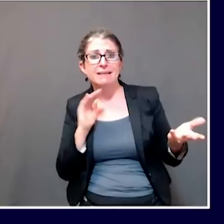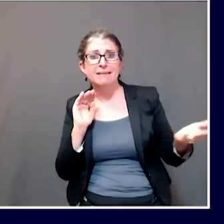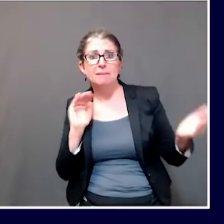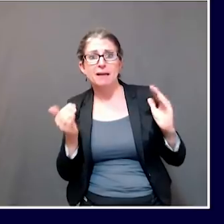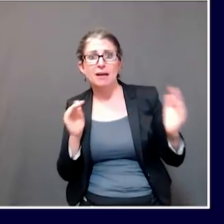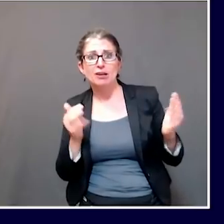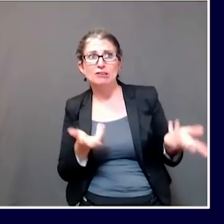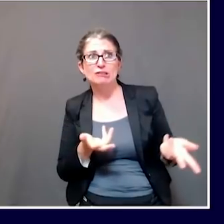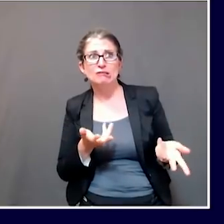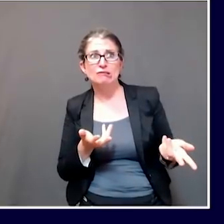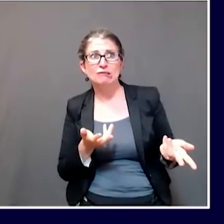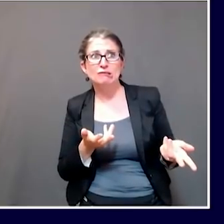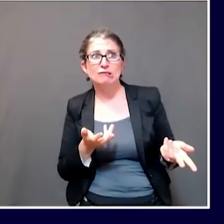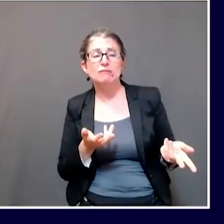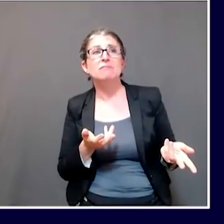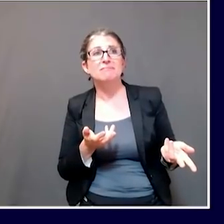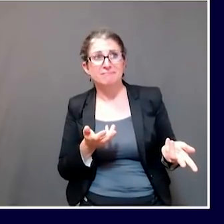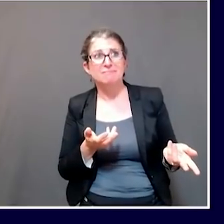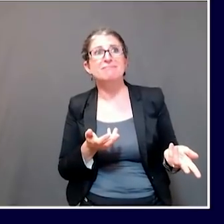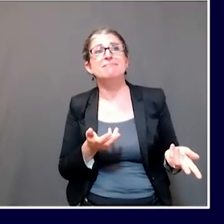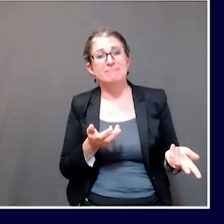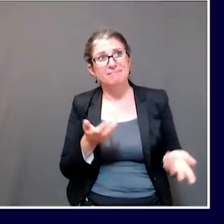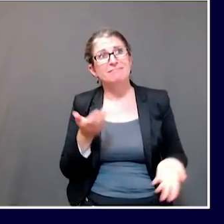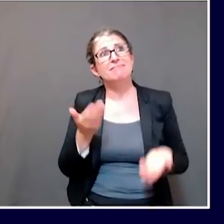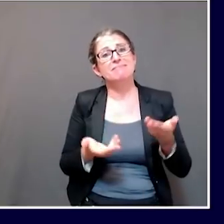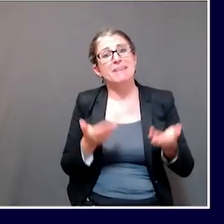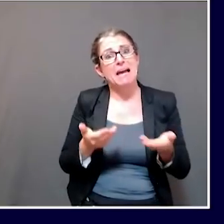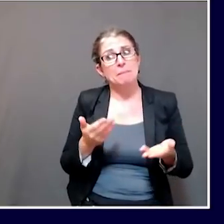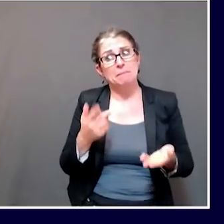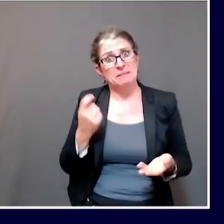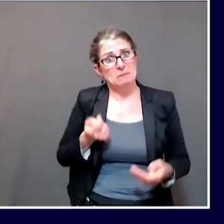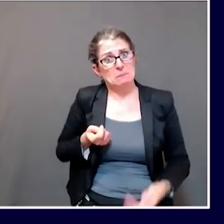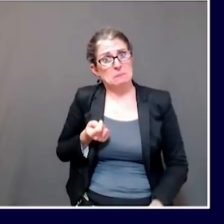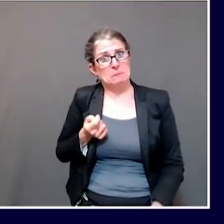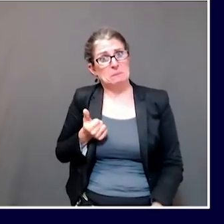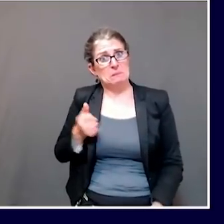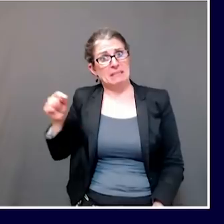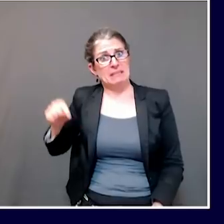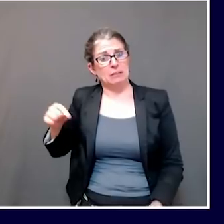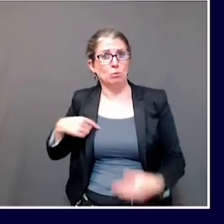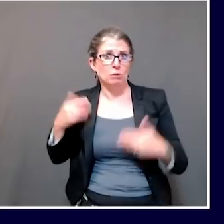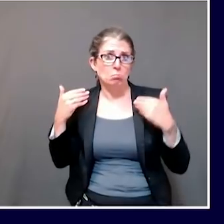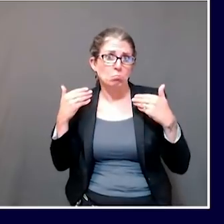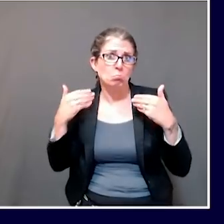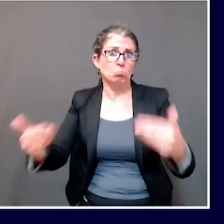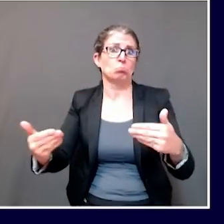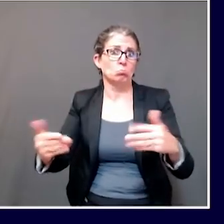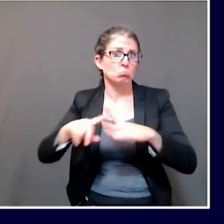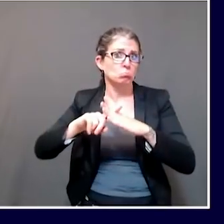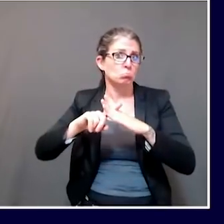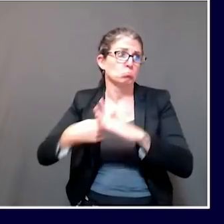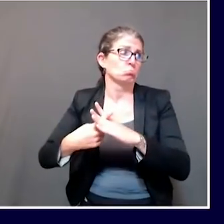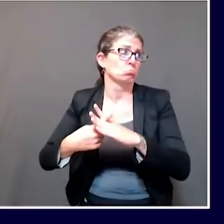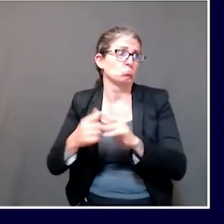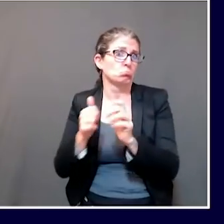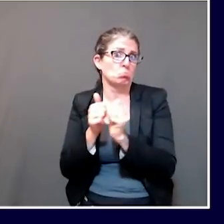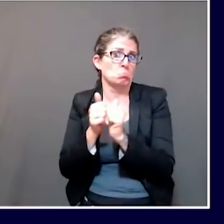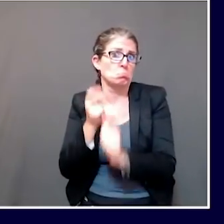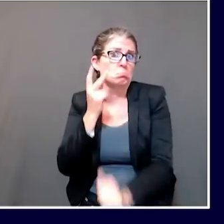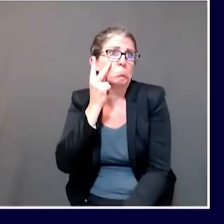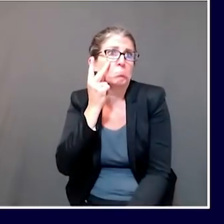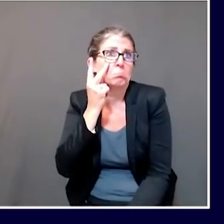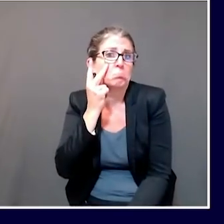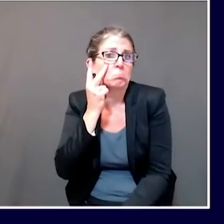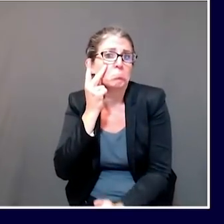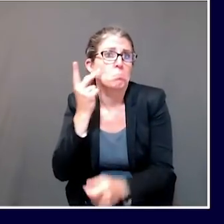levels, Maine might be able to undertake those sports in a manner that is safe, in a way that other states in the South